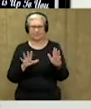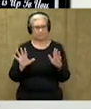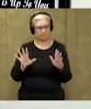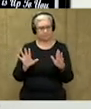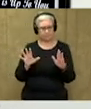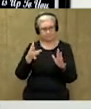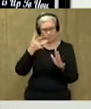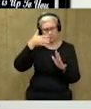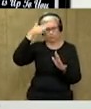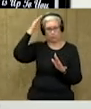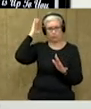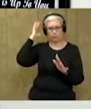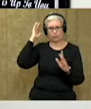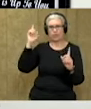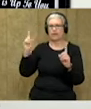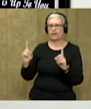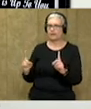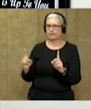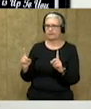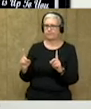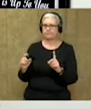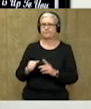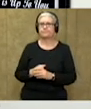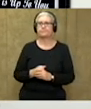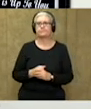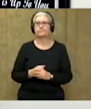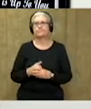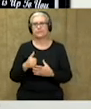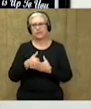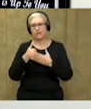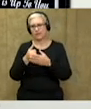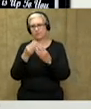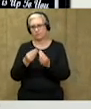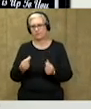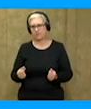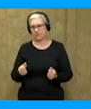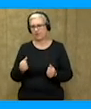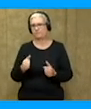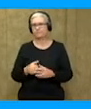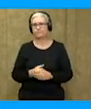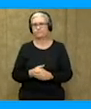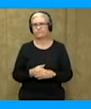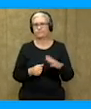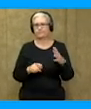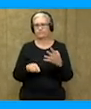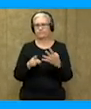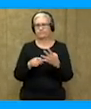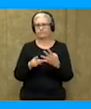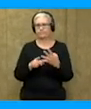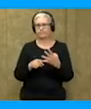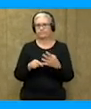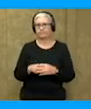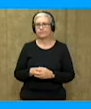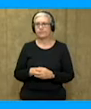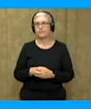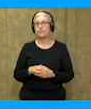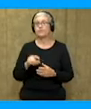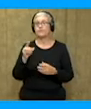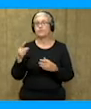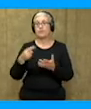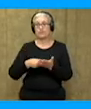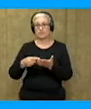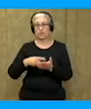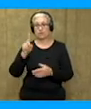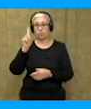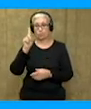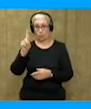whatever you're in disagreement about, so that you can help resolve that issue, okay? And then the final one is discuss only one issue